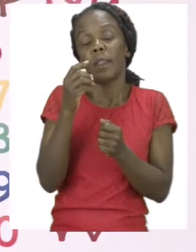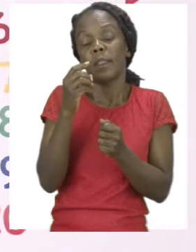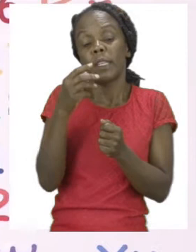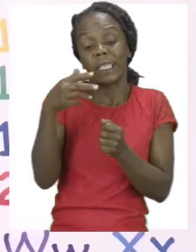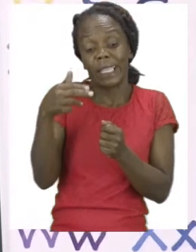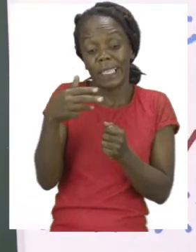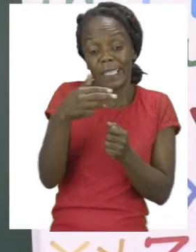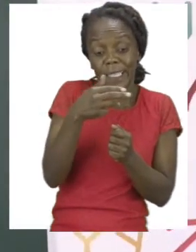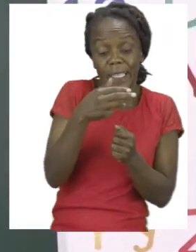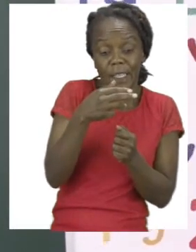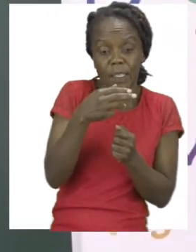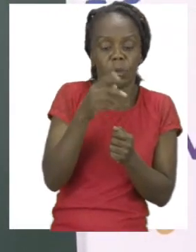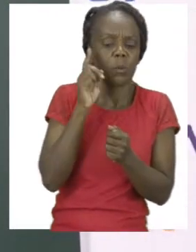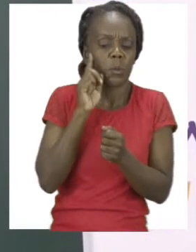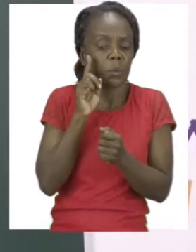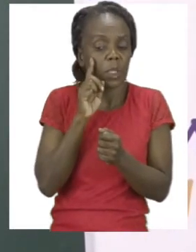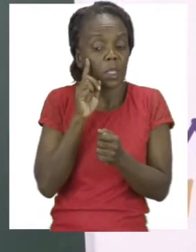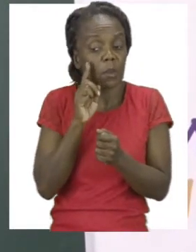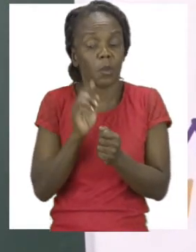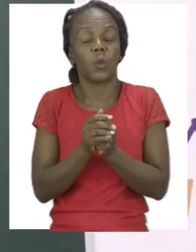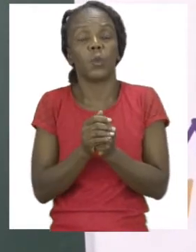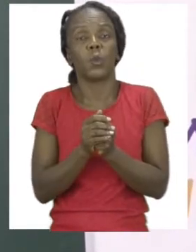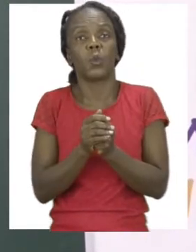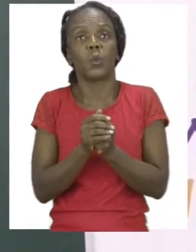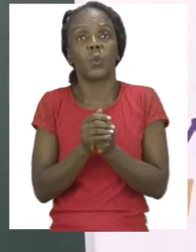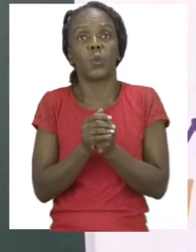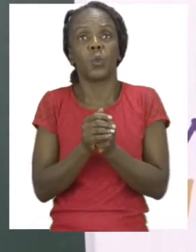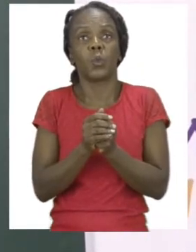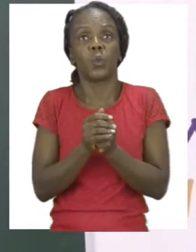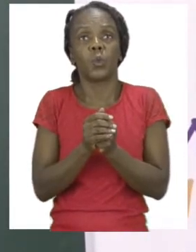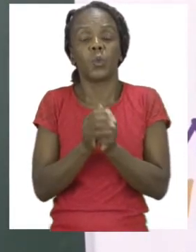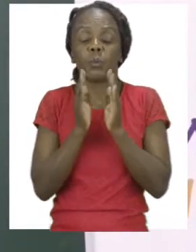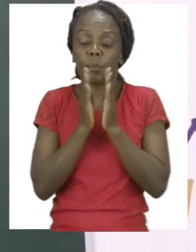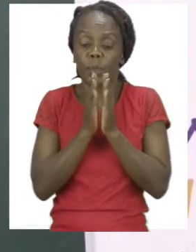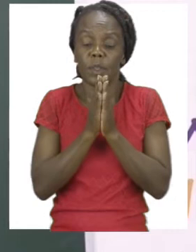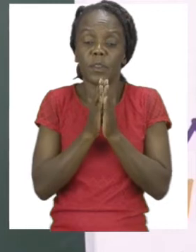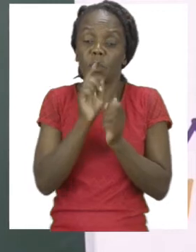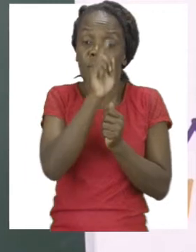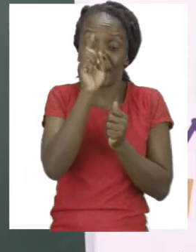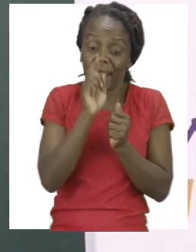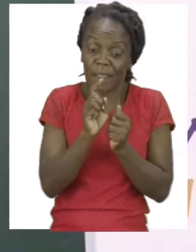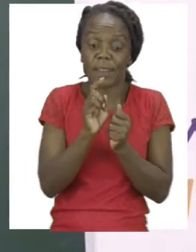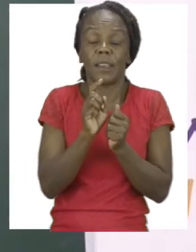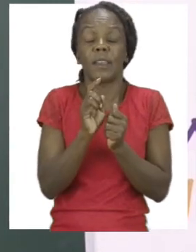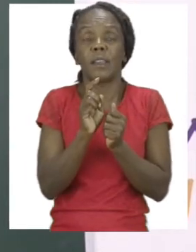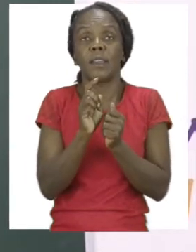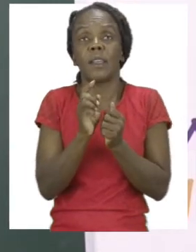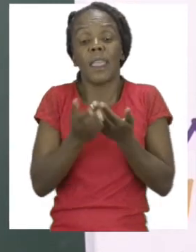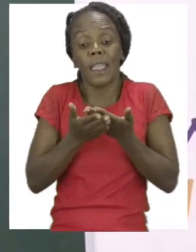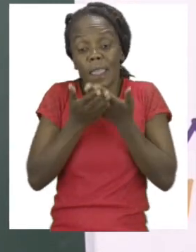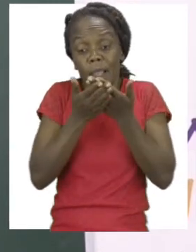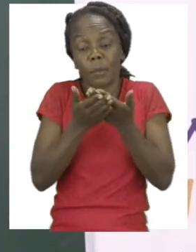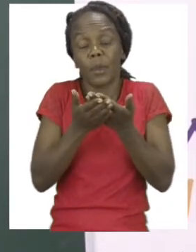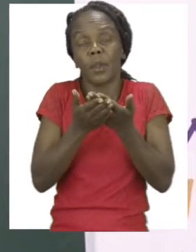you're cutting out from a magazine or from a newspaper or any book, make sure that there's an adult near